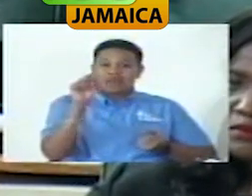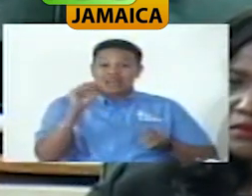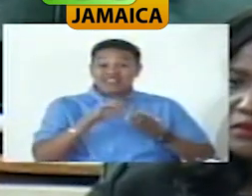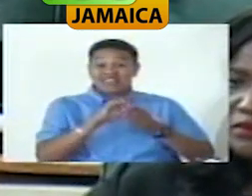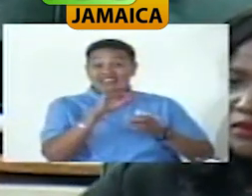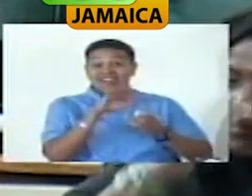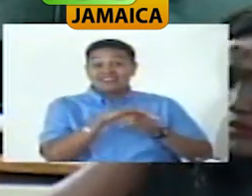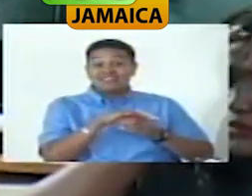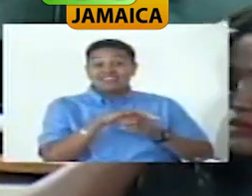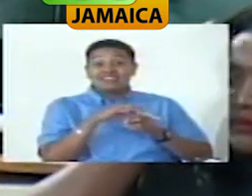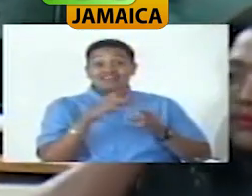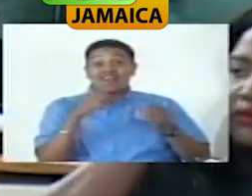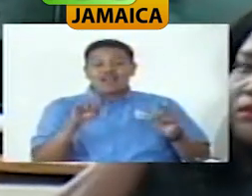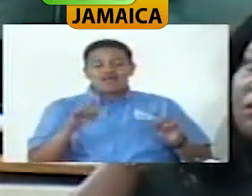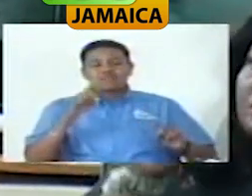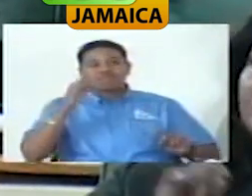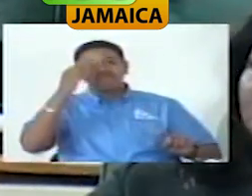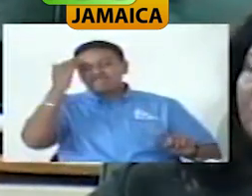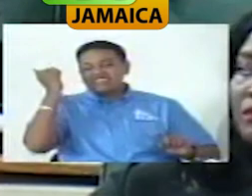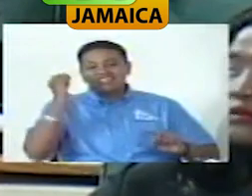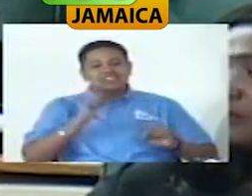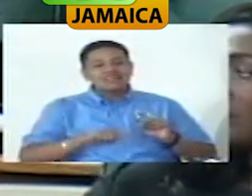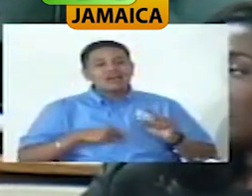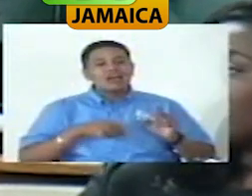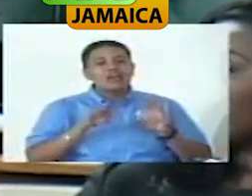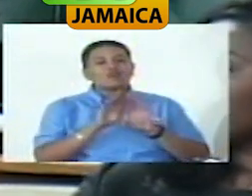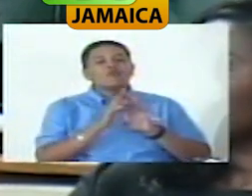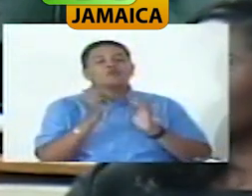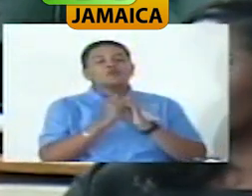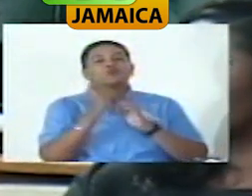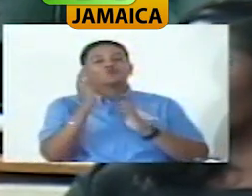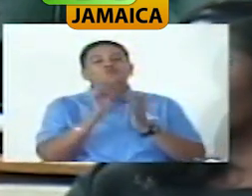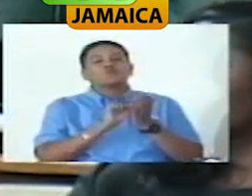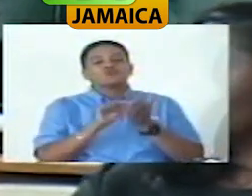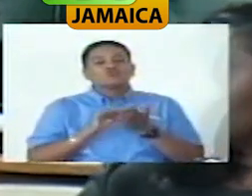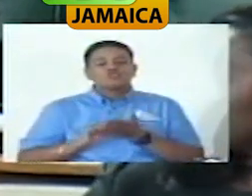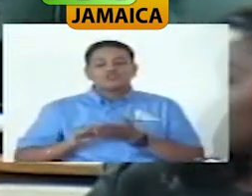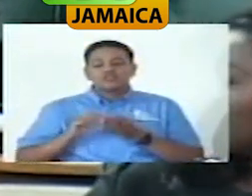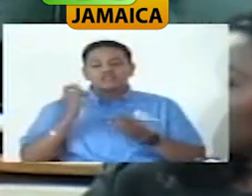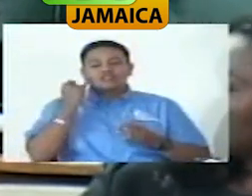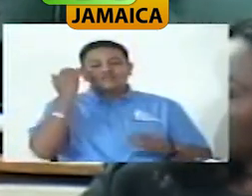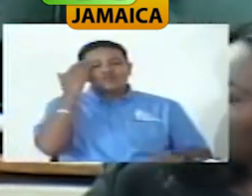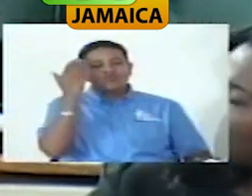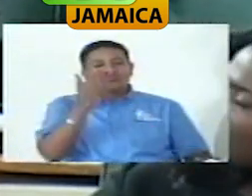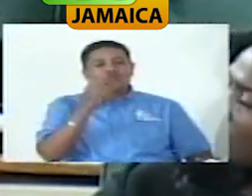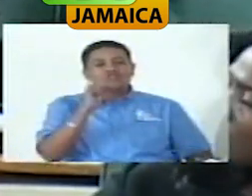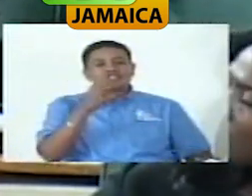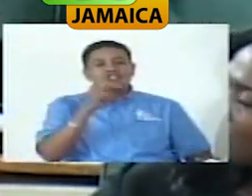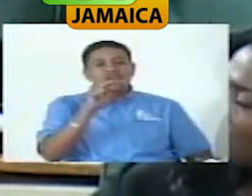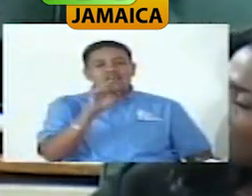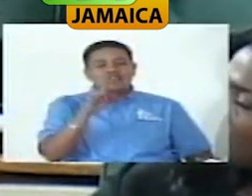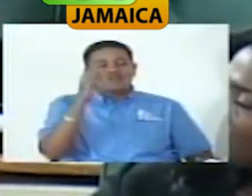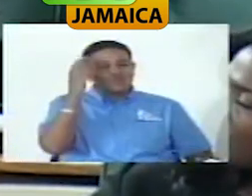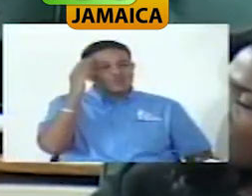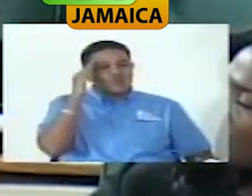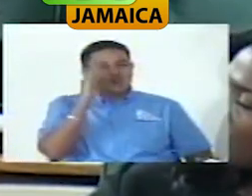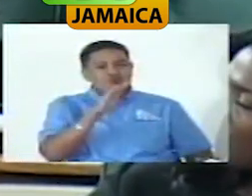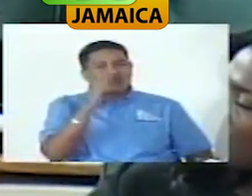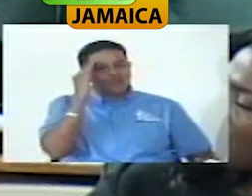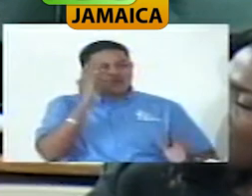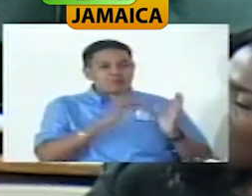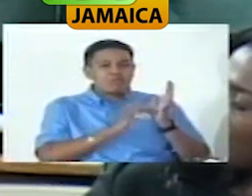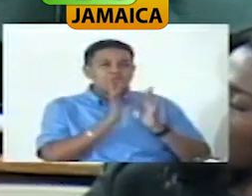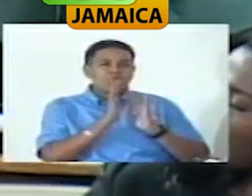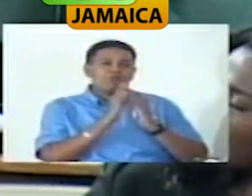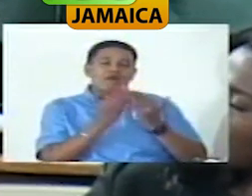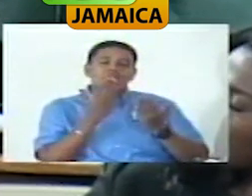by-election. I close with two Bible verses, Mr. President, because if you knew Shahine, you also know she knew her